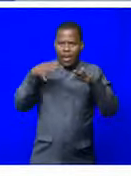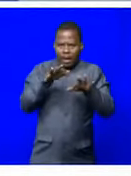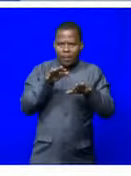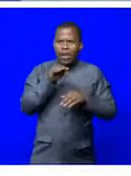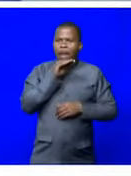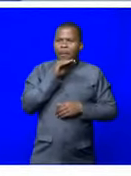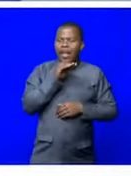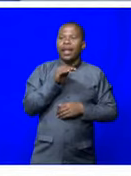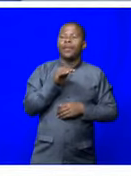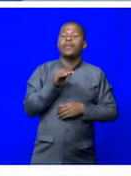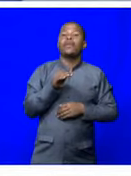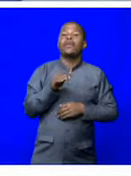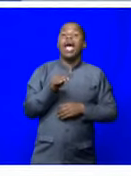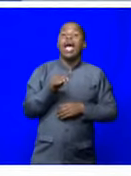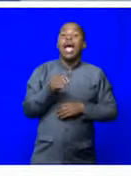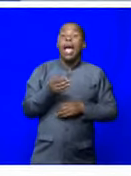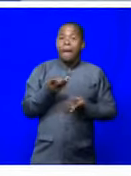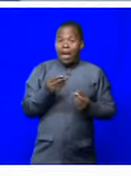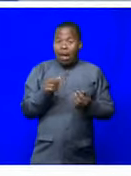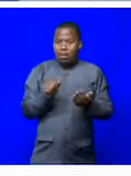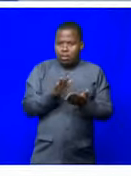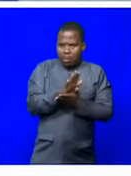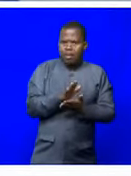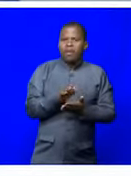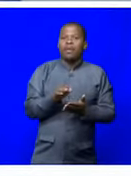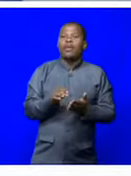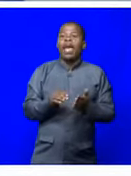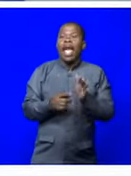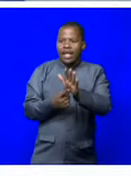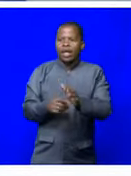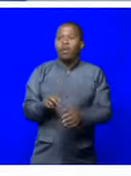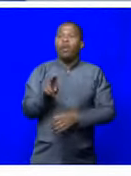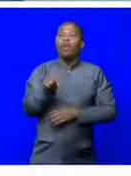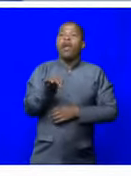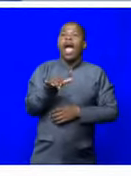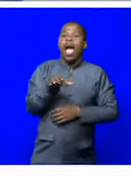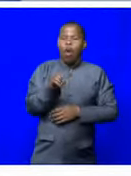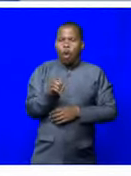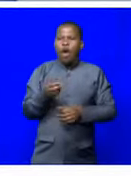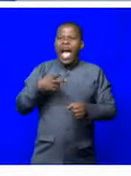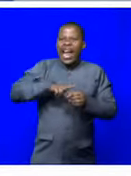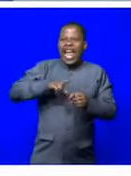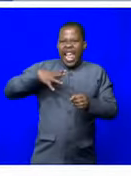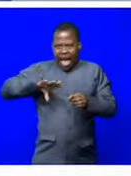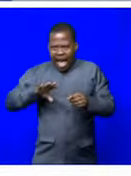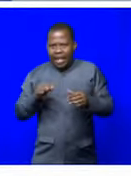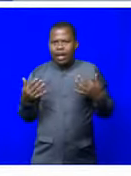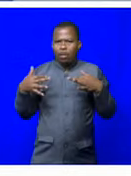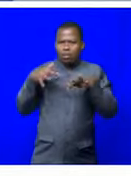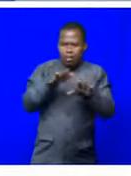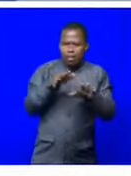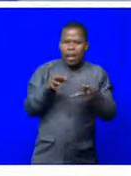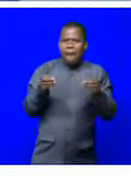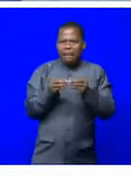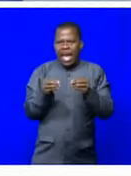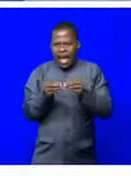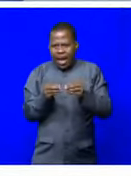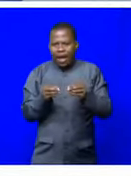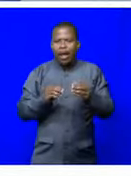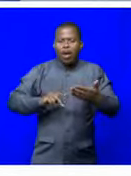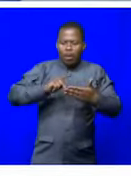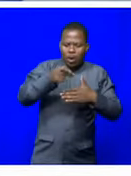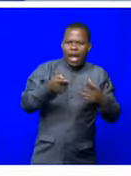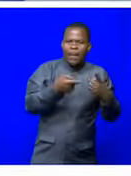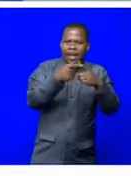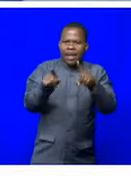banking, online banking unayo, our spelelo account, as well as many other digital offerings that are part of the Be the